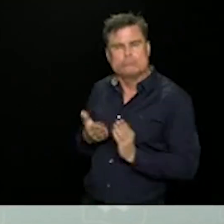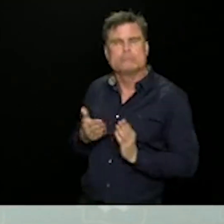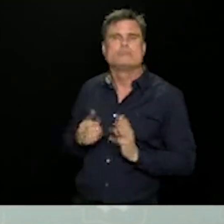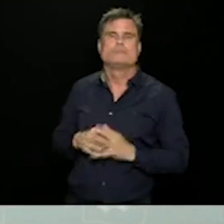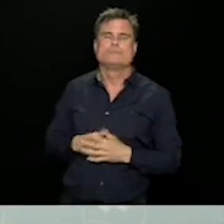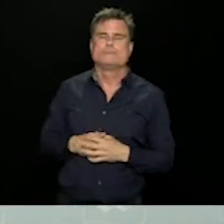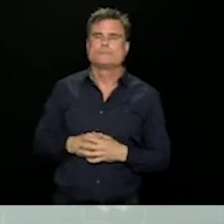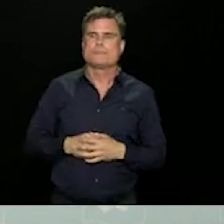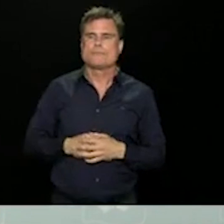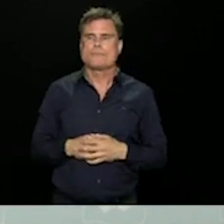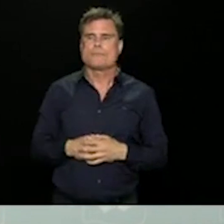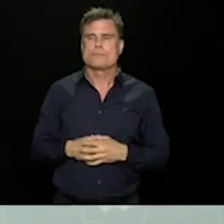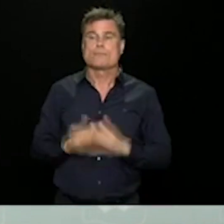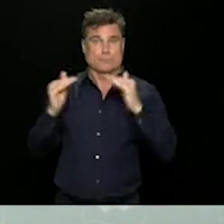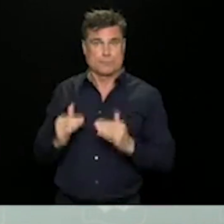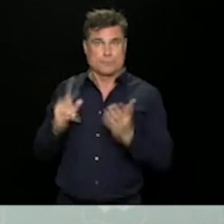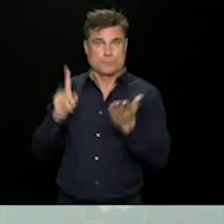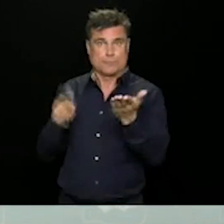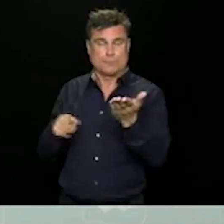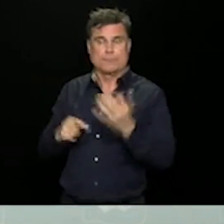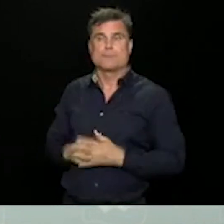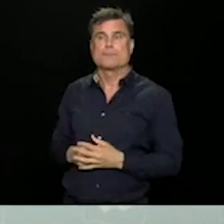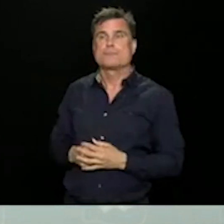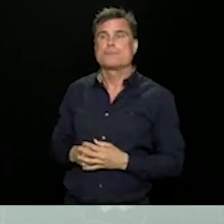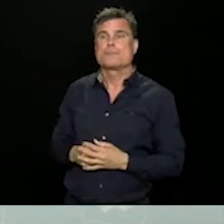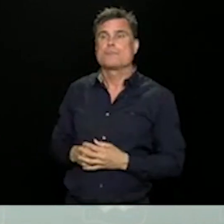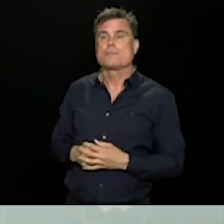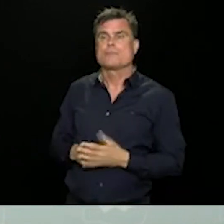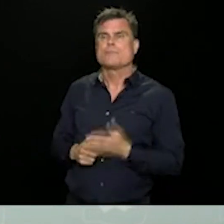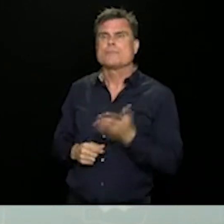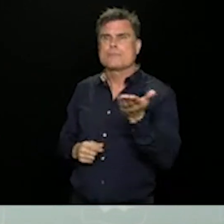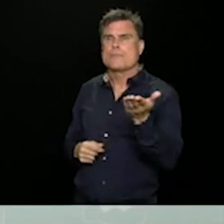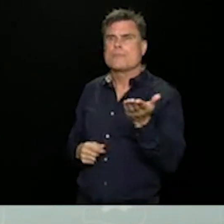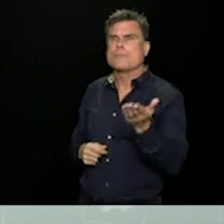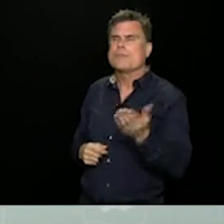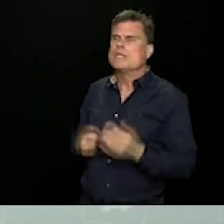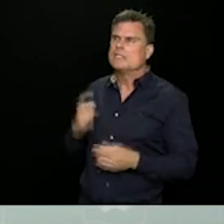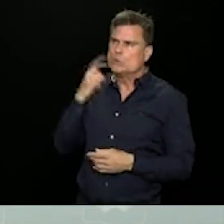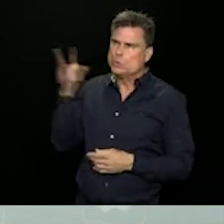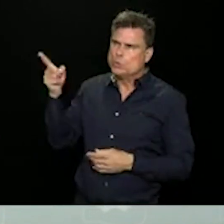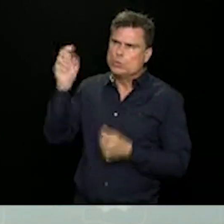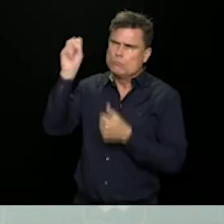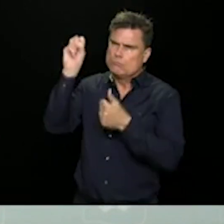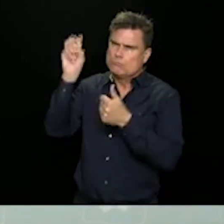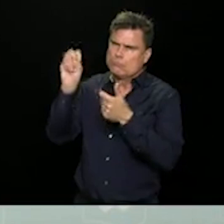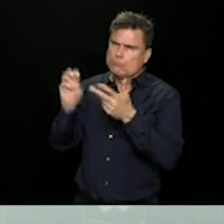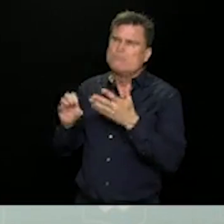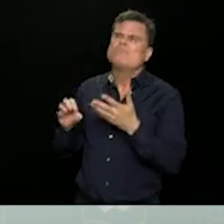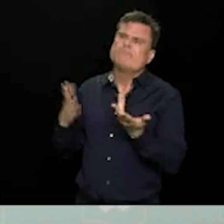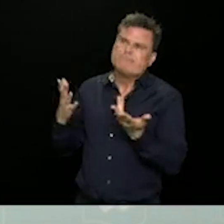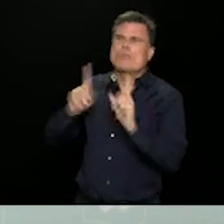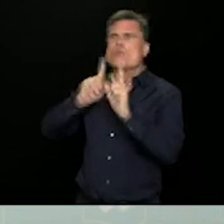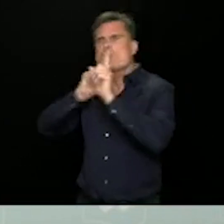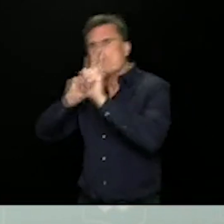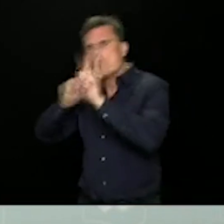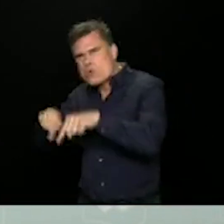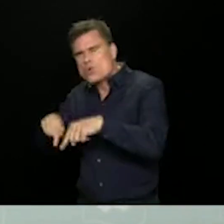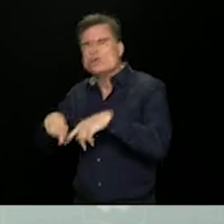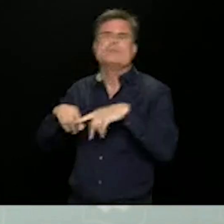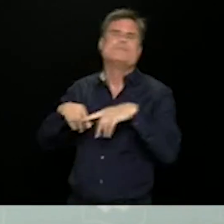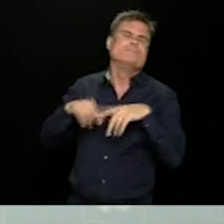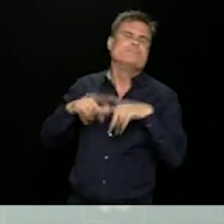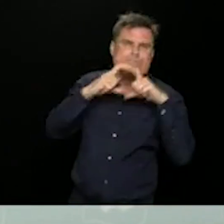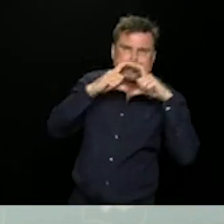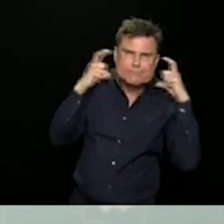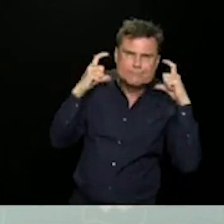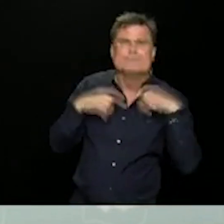So those are the things that we are going to bring with us as we move into this next phase, both of the restart, but also